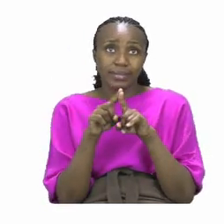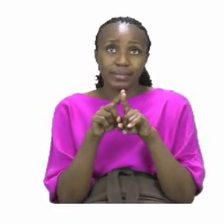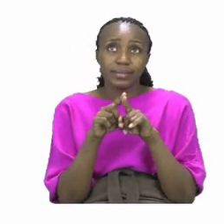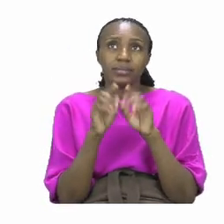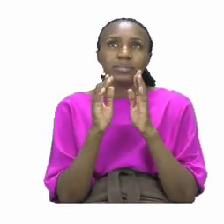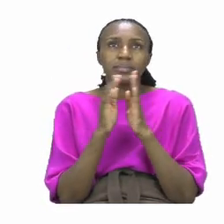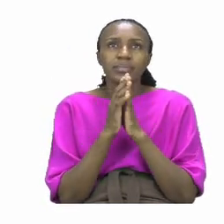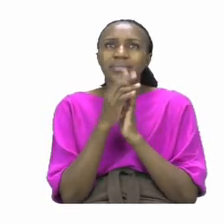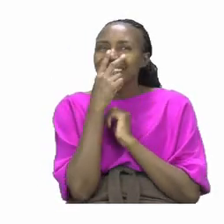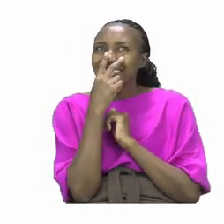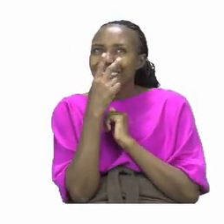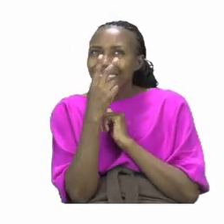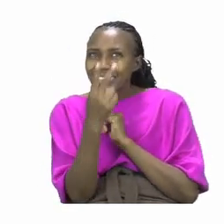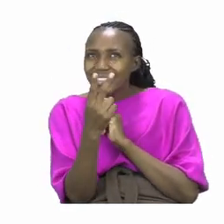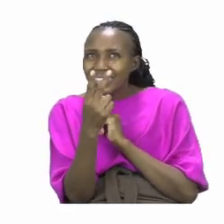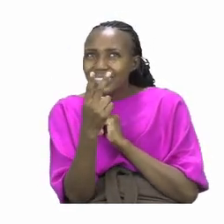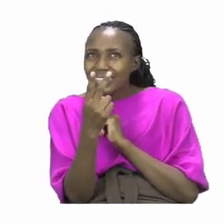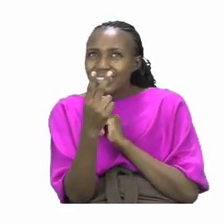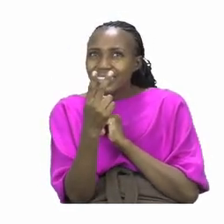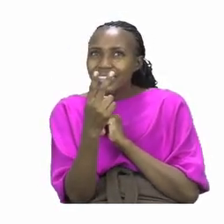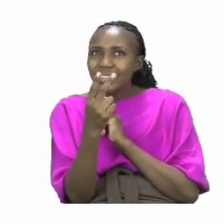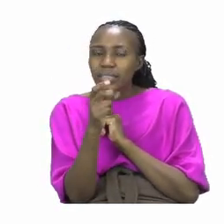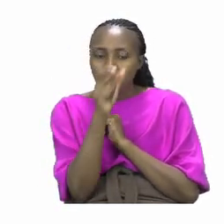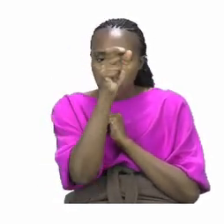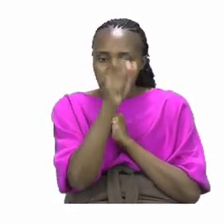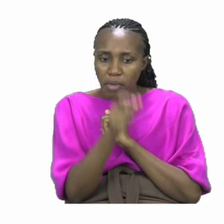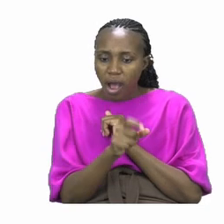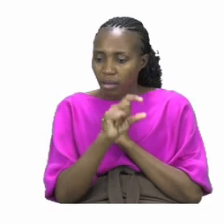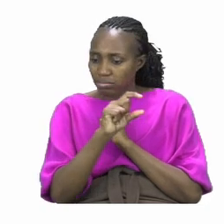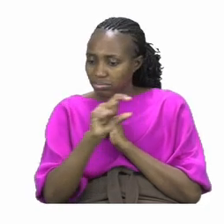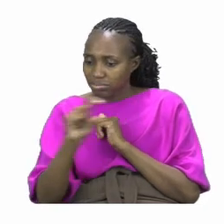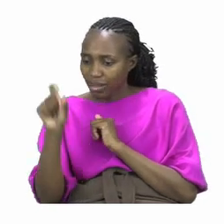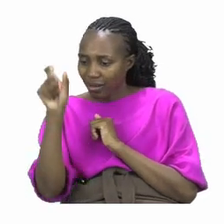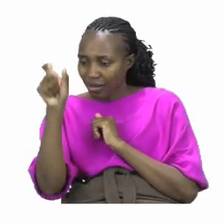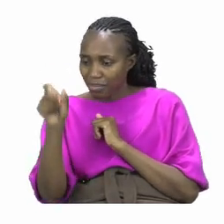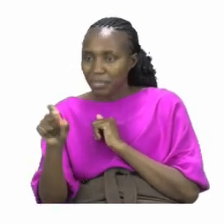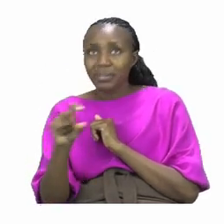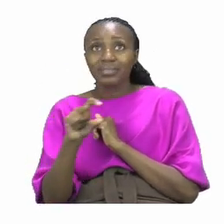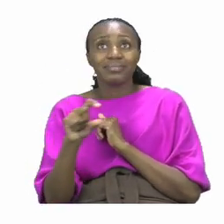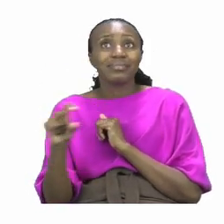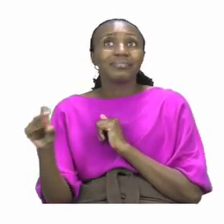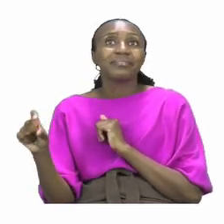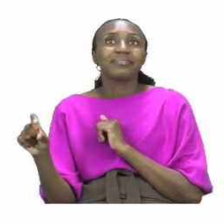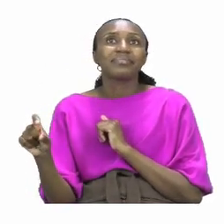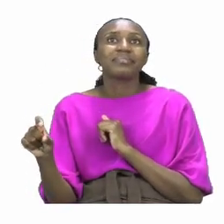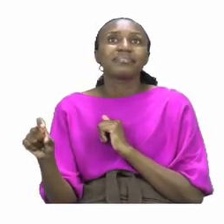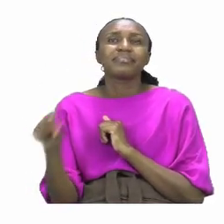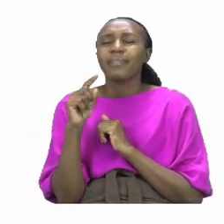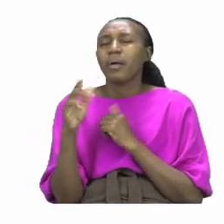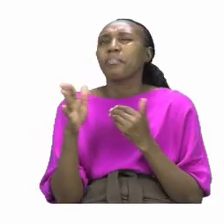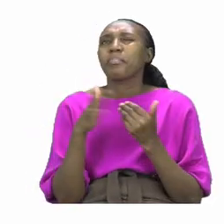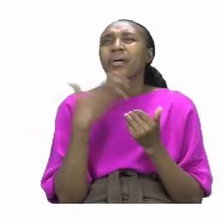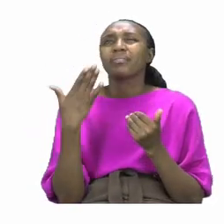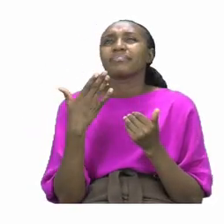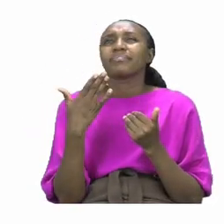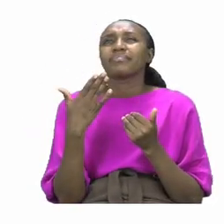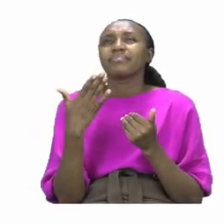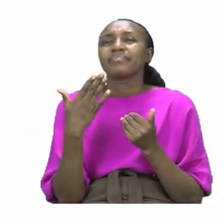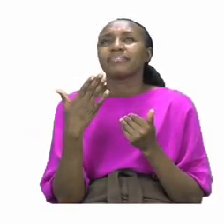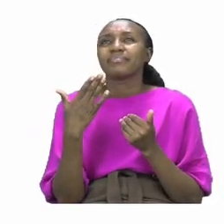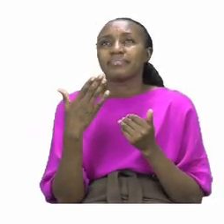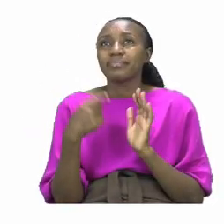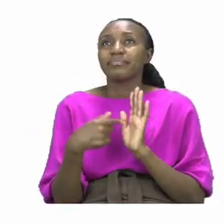at the word cross puzzle. Now, boys and girls, this one is quite simple, but I want to show